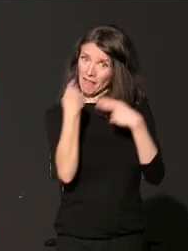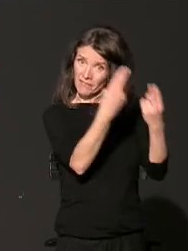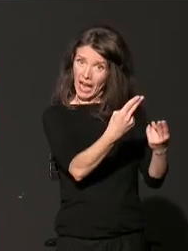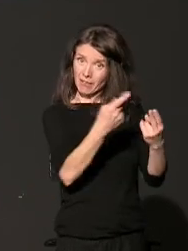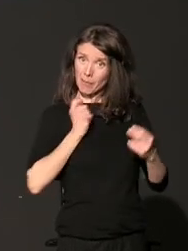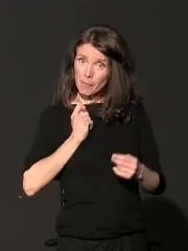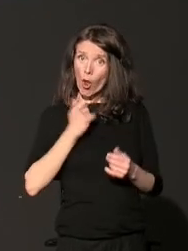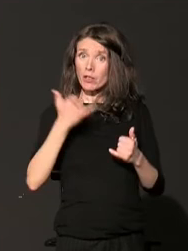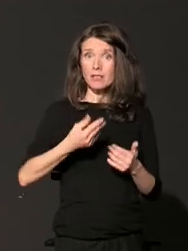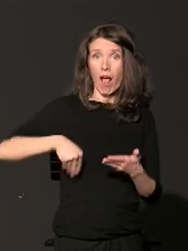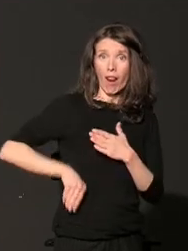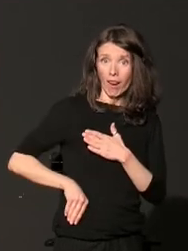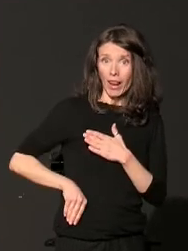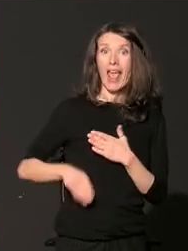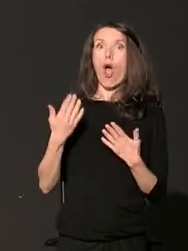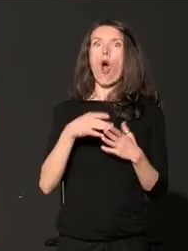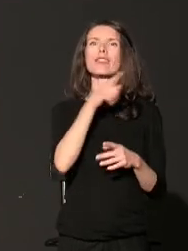different countries around the world.